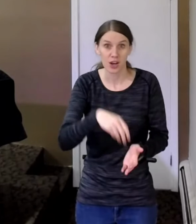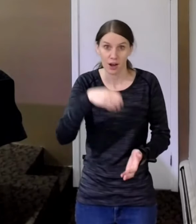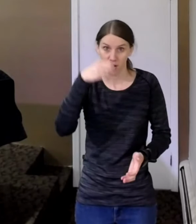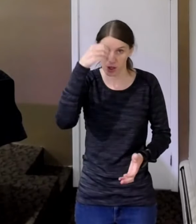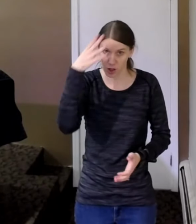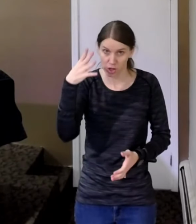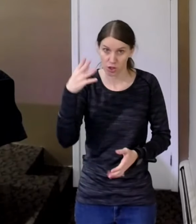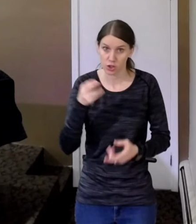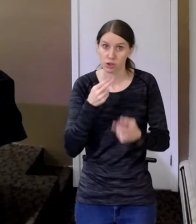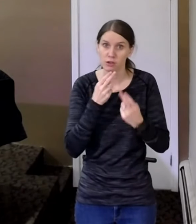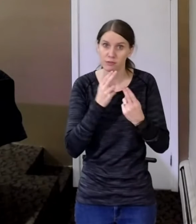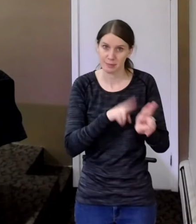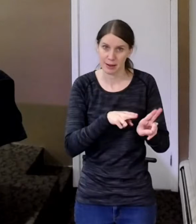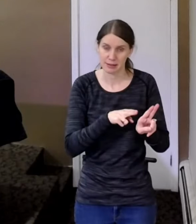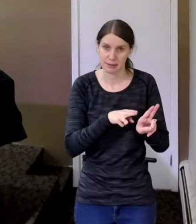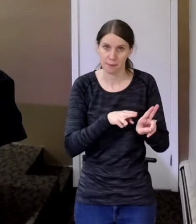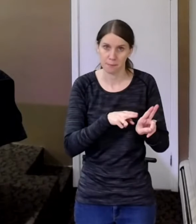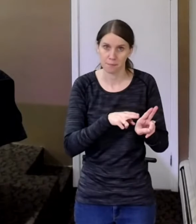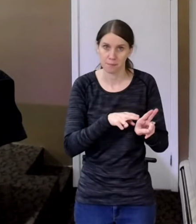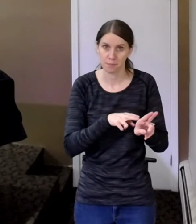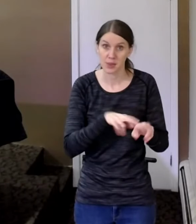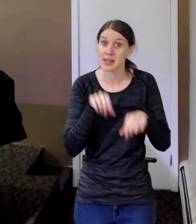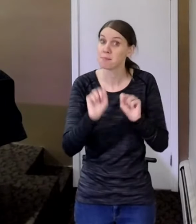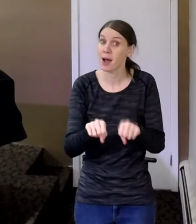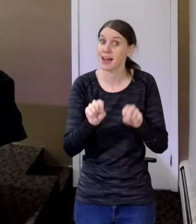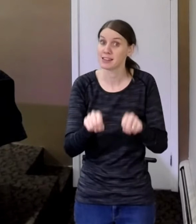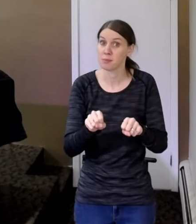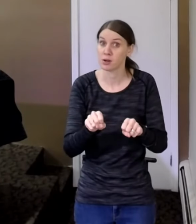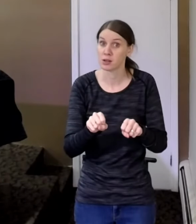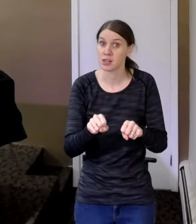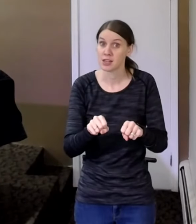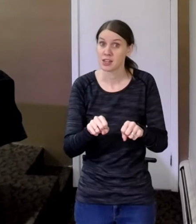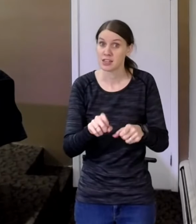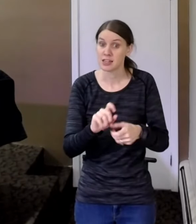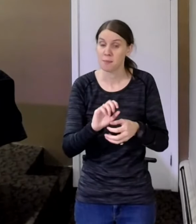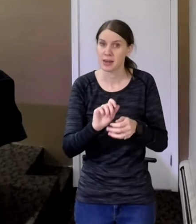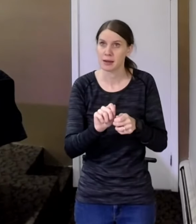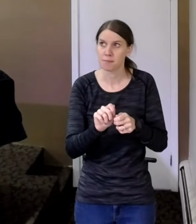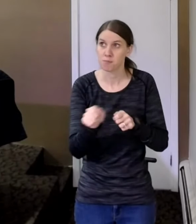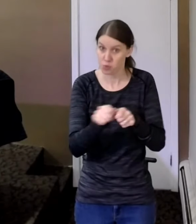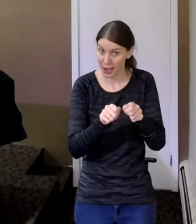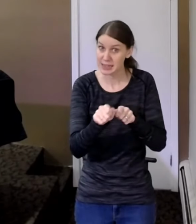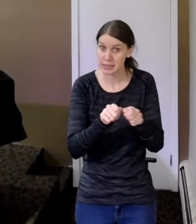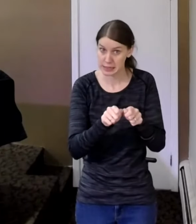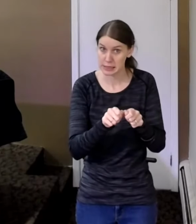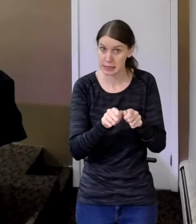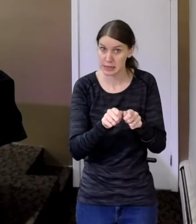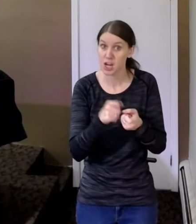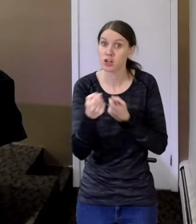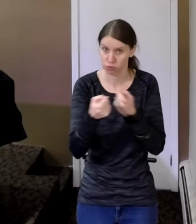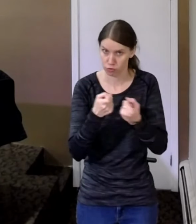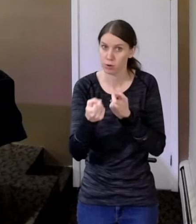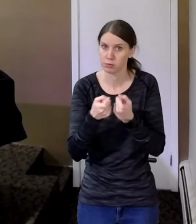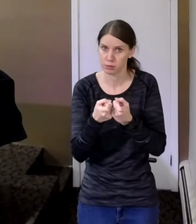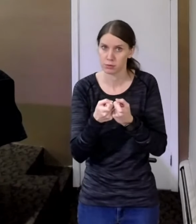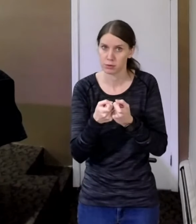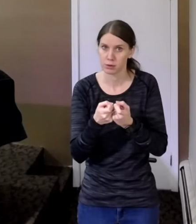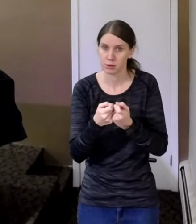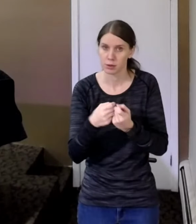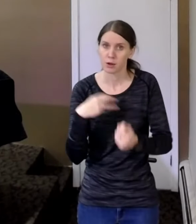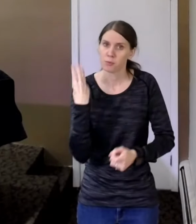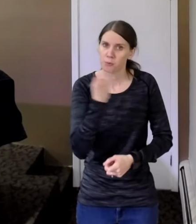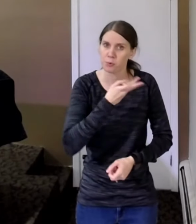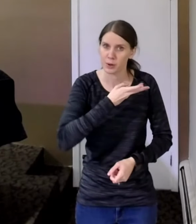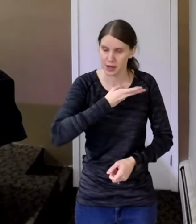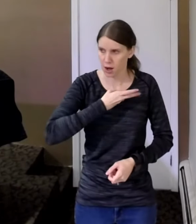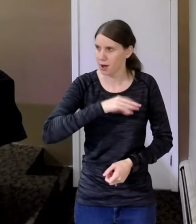responses. And they can be trained and they can be controllable. And we all have